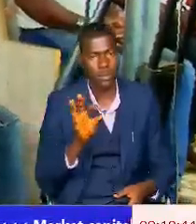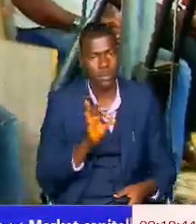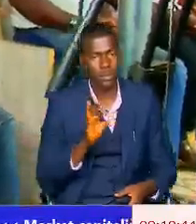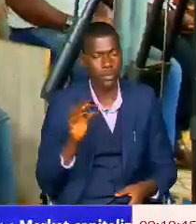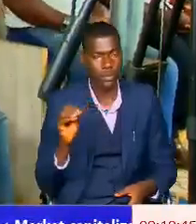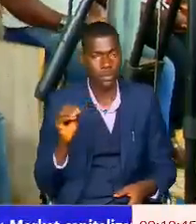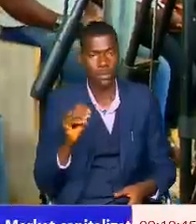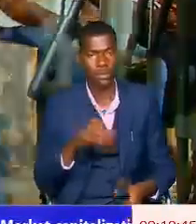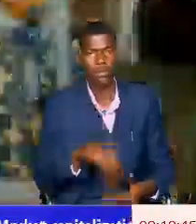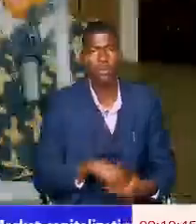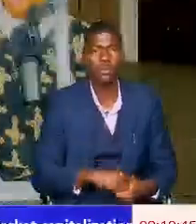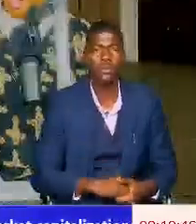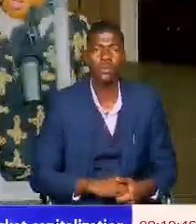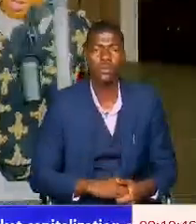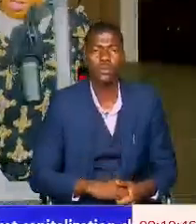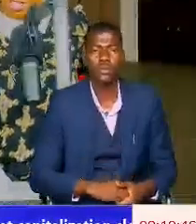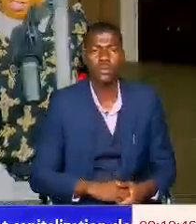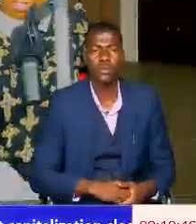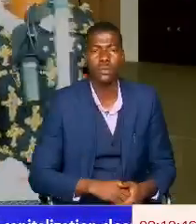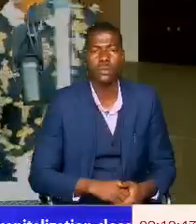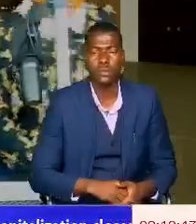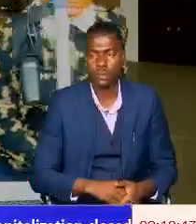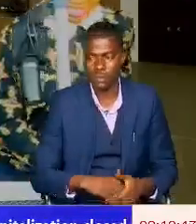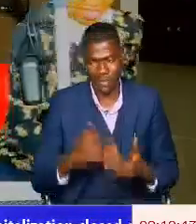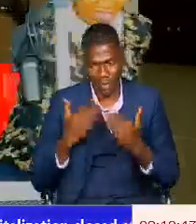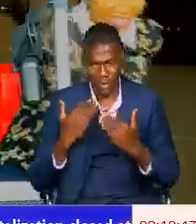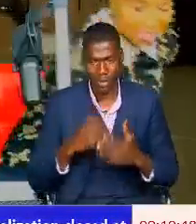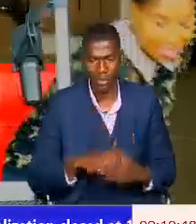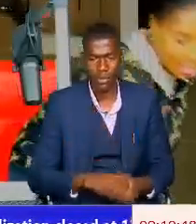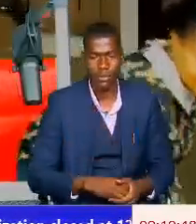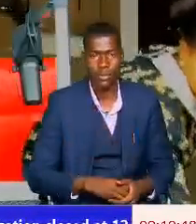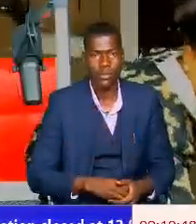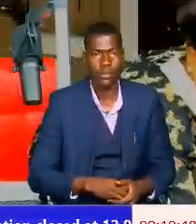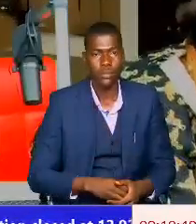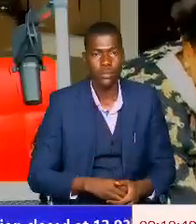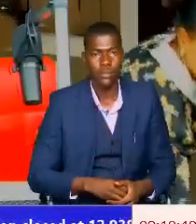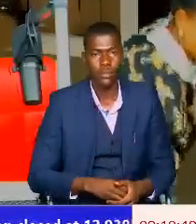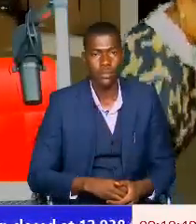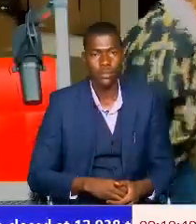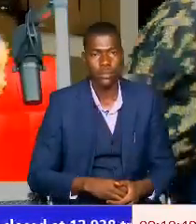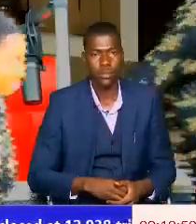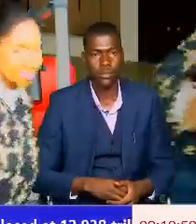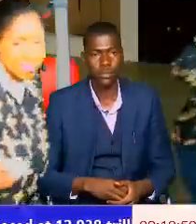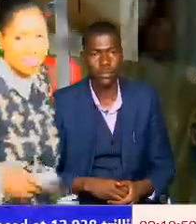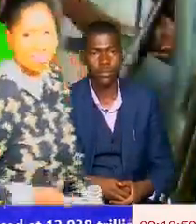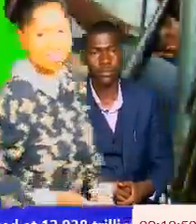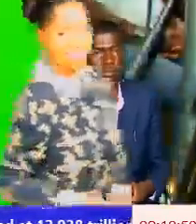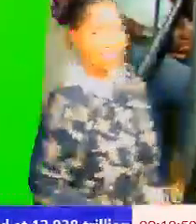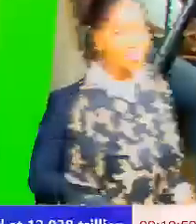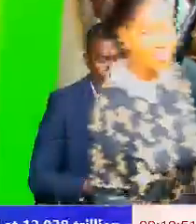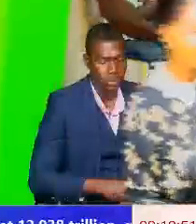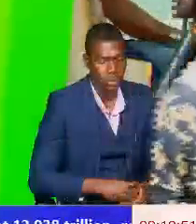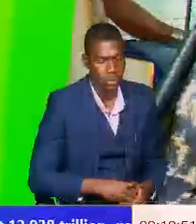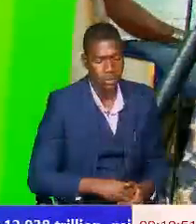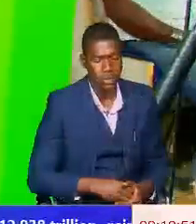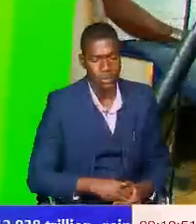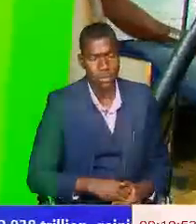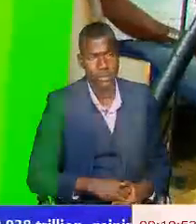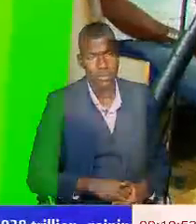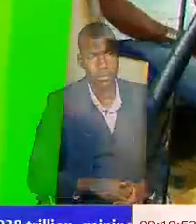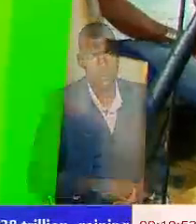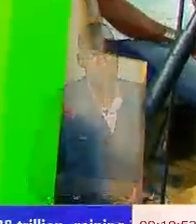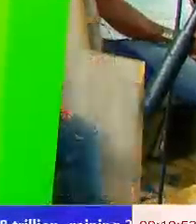080-92-89-72-90. Thank you, sir. When I sure say this thing where they do this guy, no effect in brain.